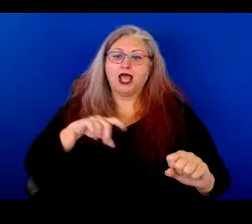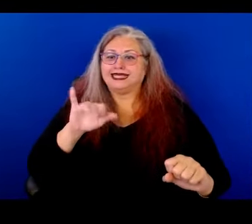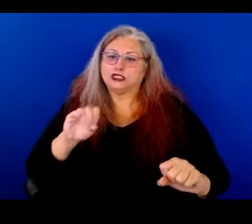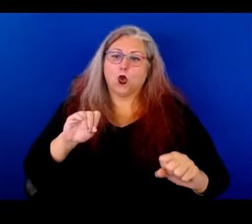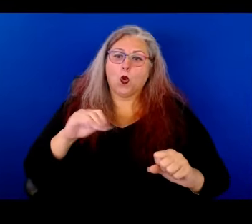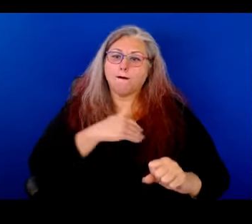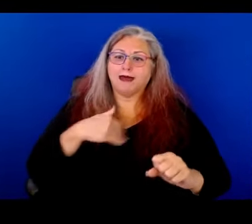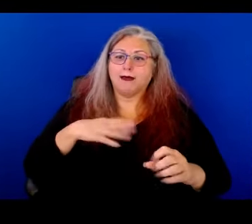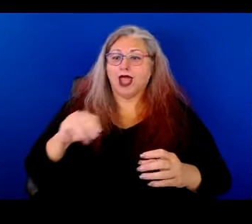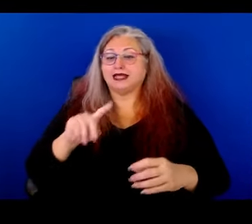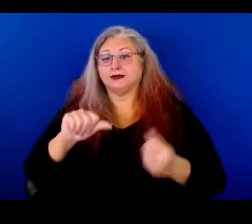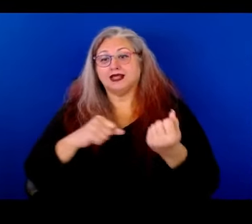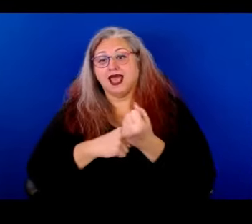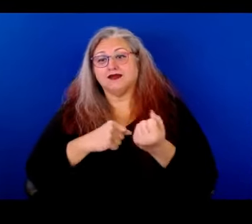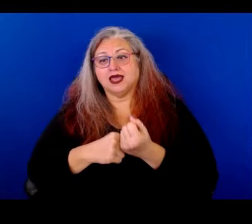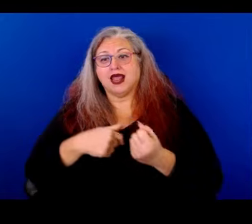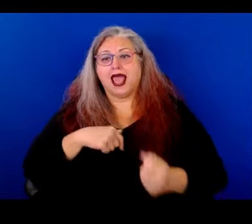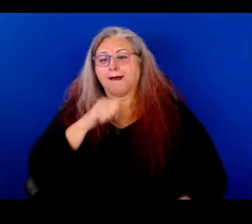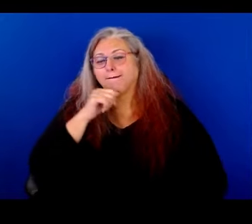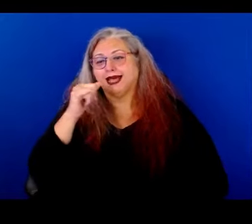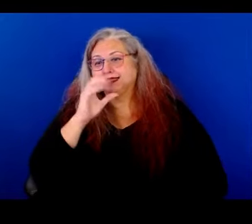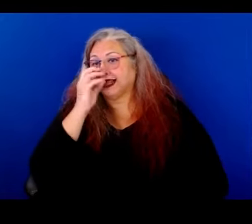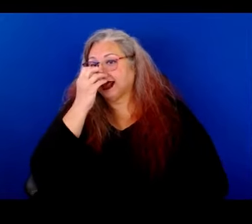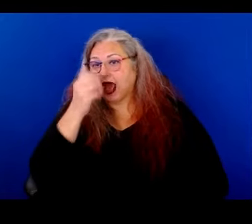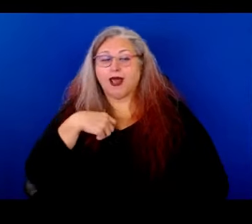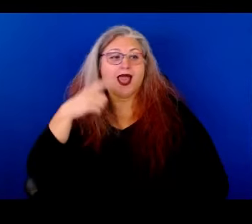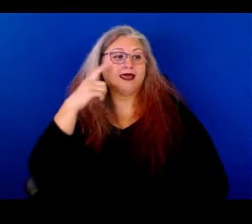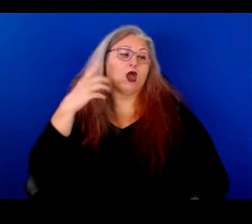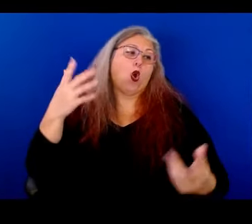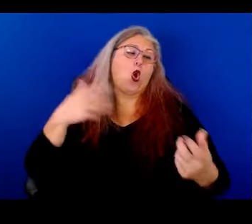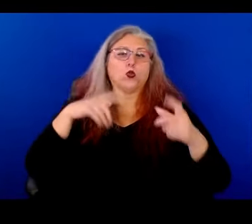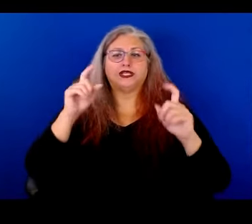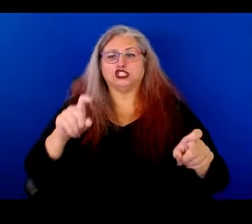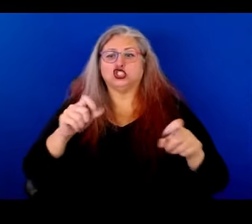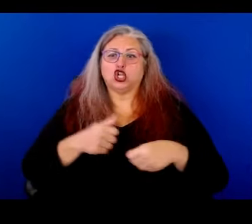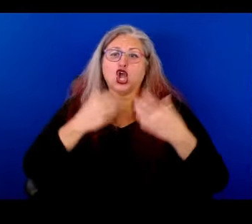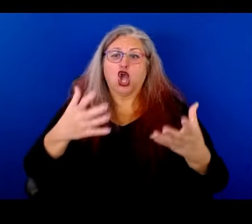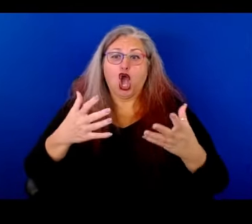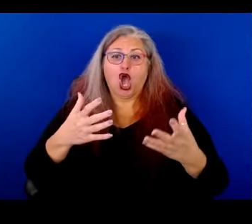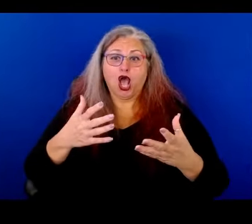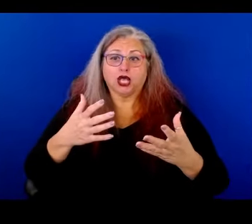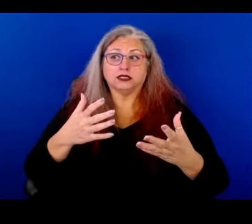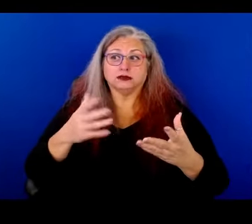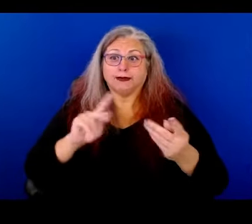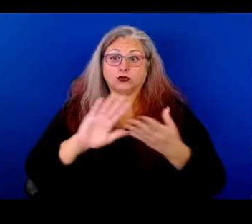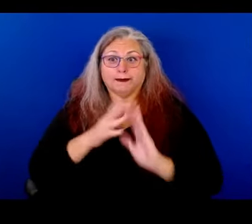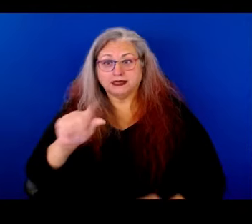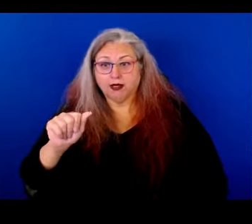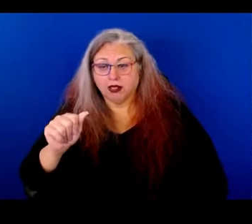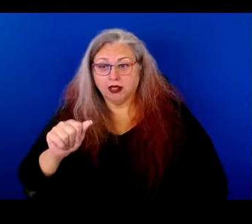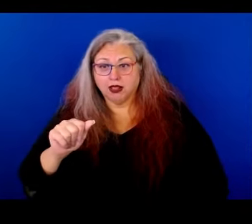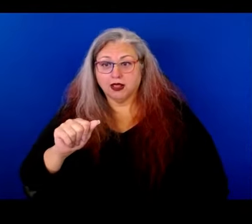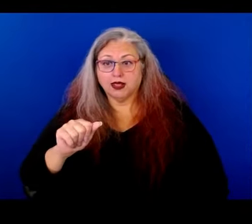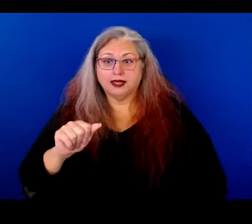and disability advocate, I am not a silly clown that thinks we should cause disability. Yes.